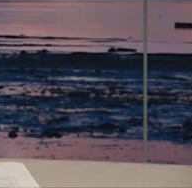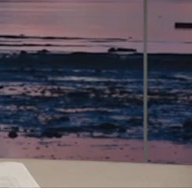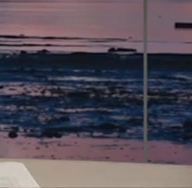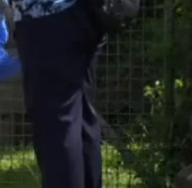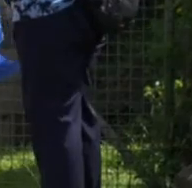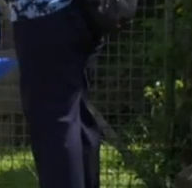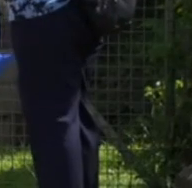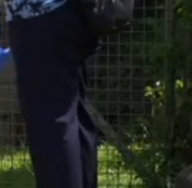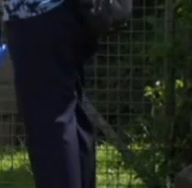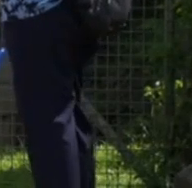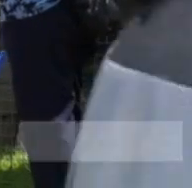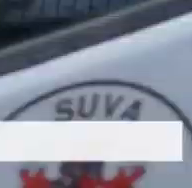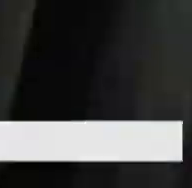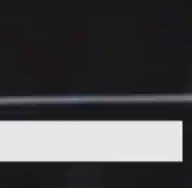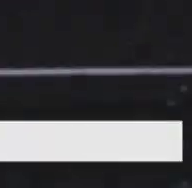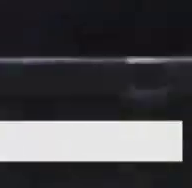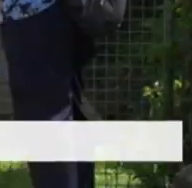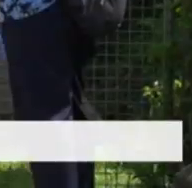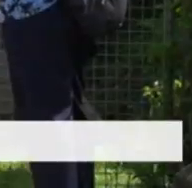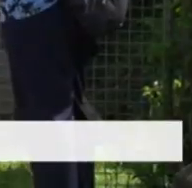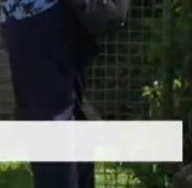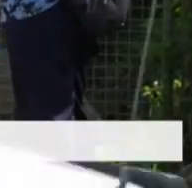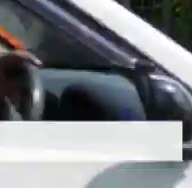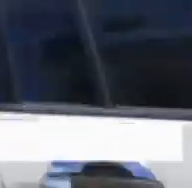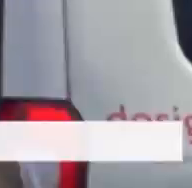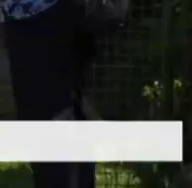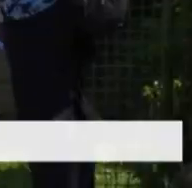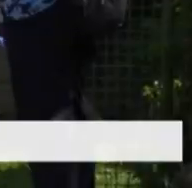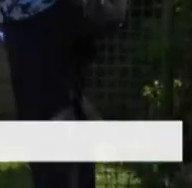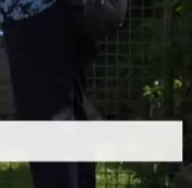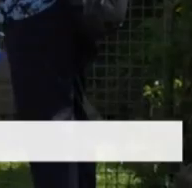increase. Permanent Secretary Dr. James Fong